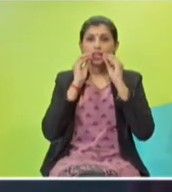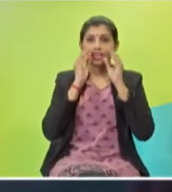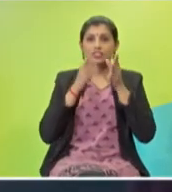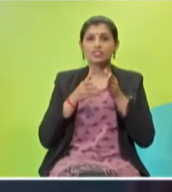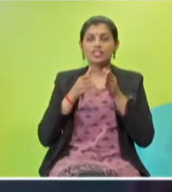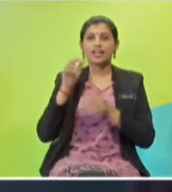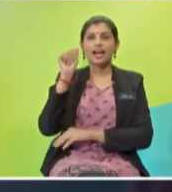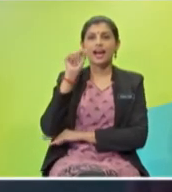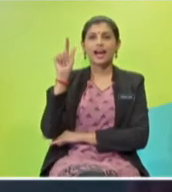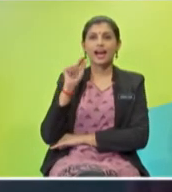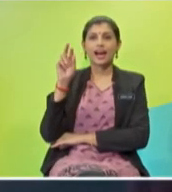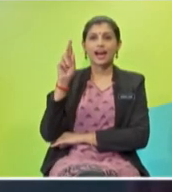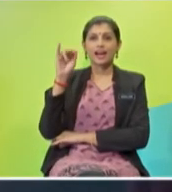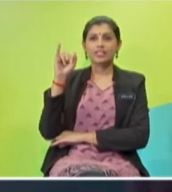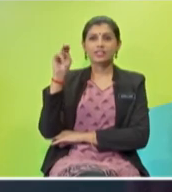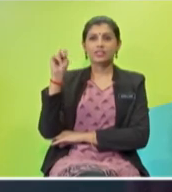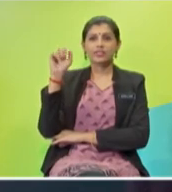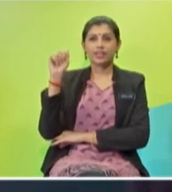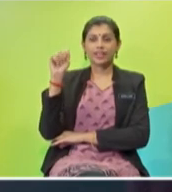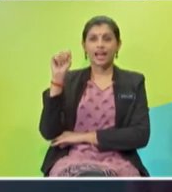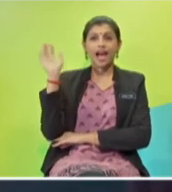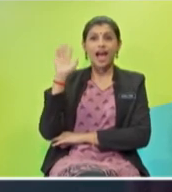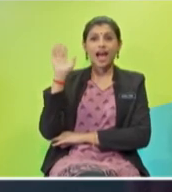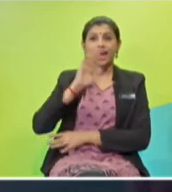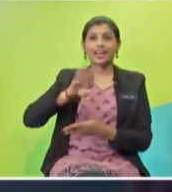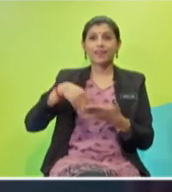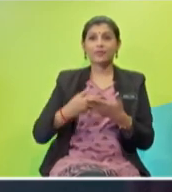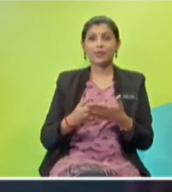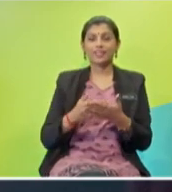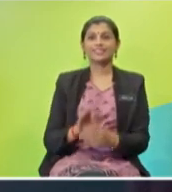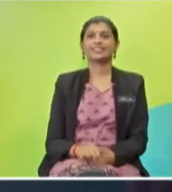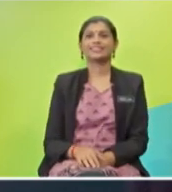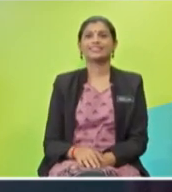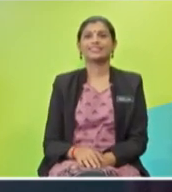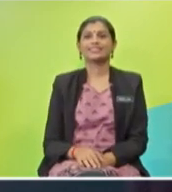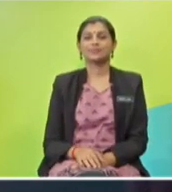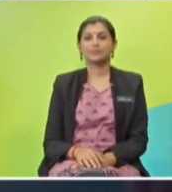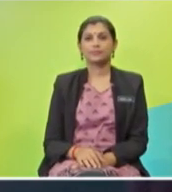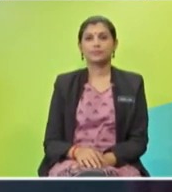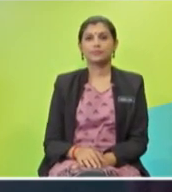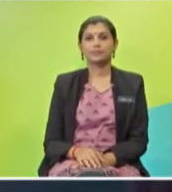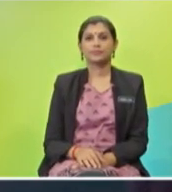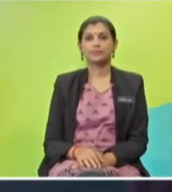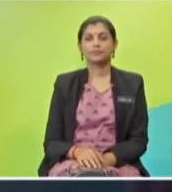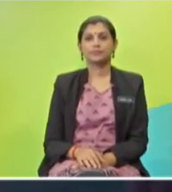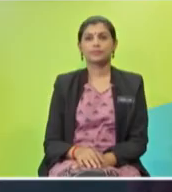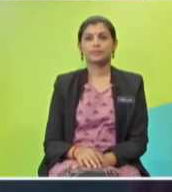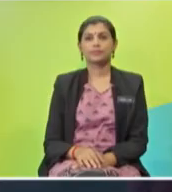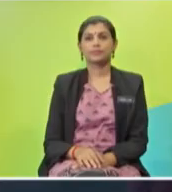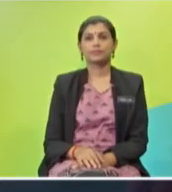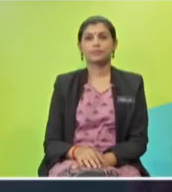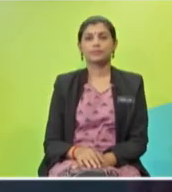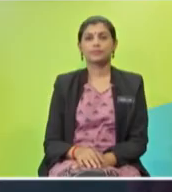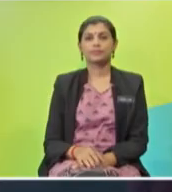Hi teacher, how are you? Hi Chris, hi everyone. Hi, okay, so before we proceed with today's class, I also want to welcome